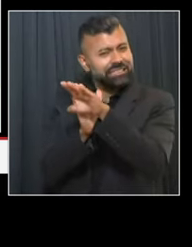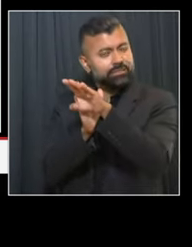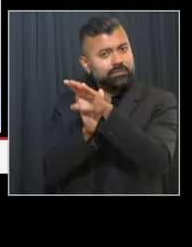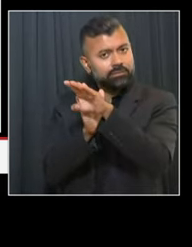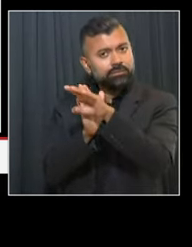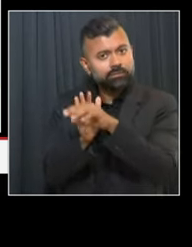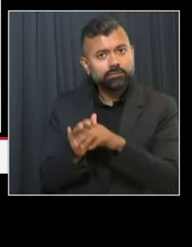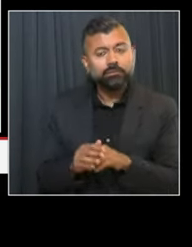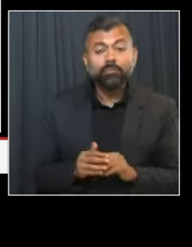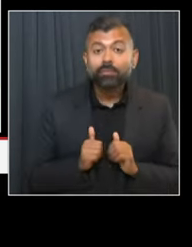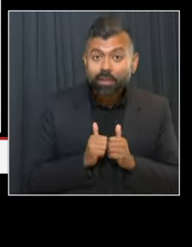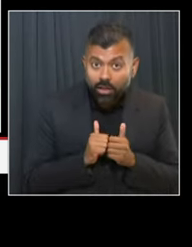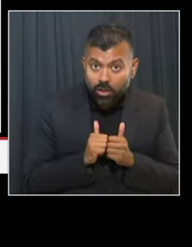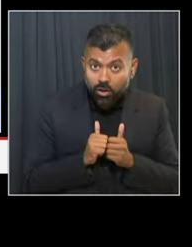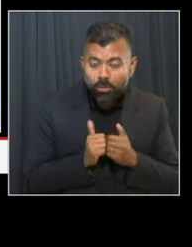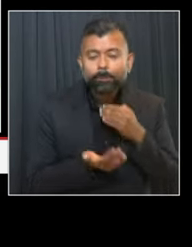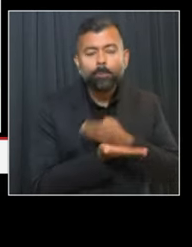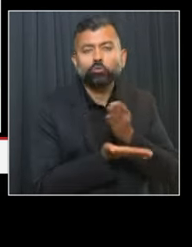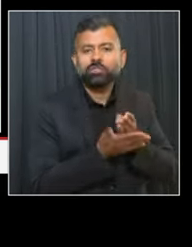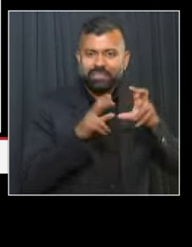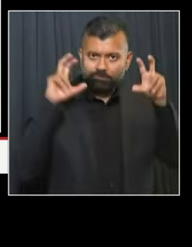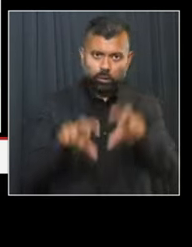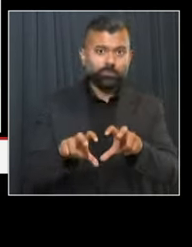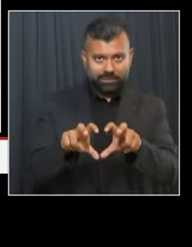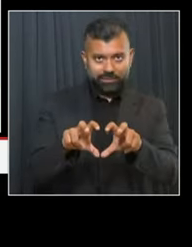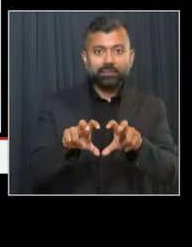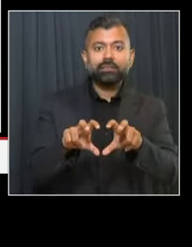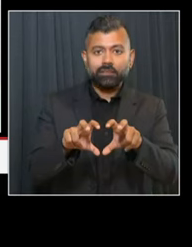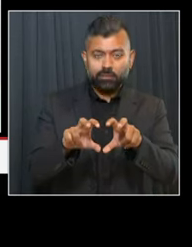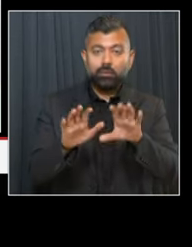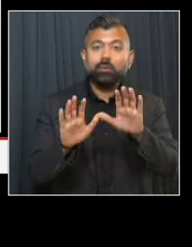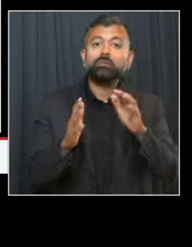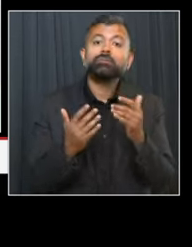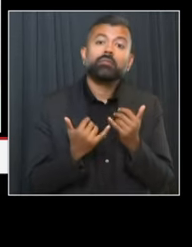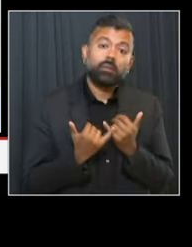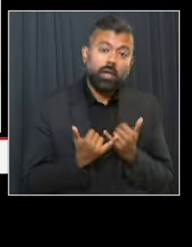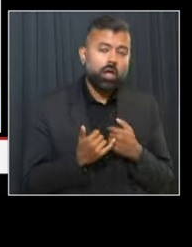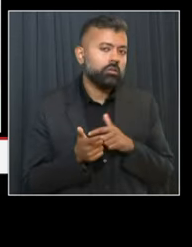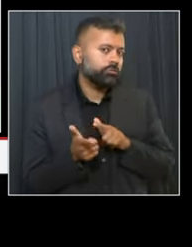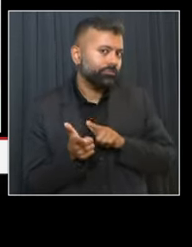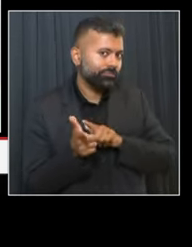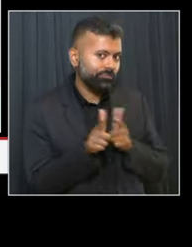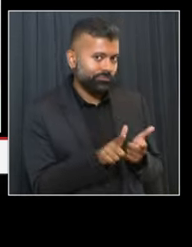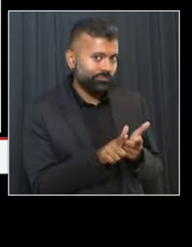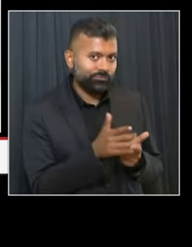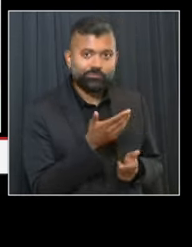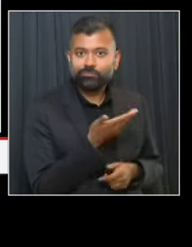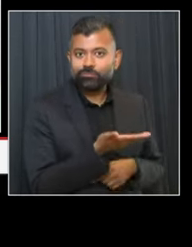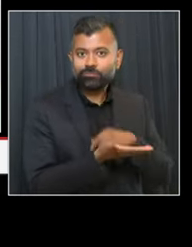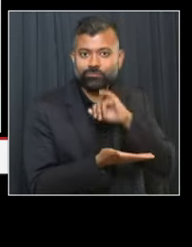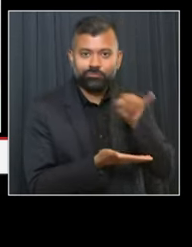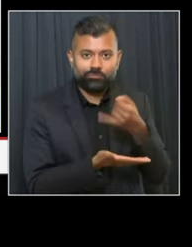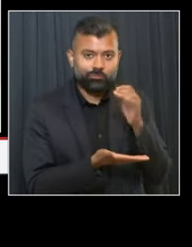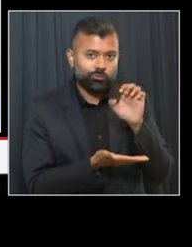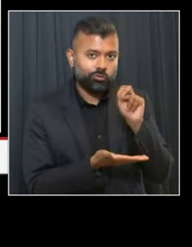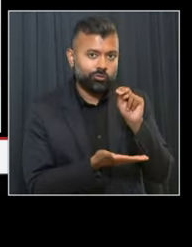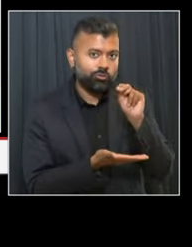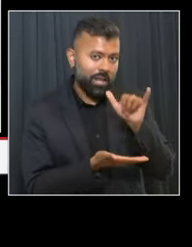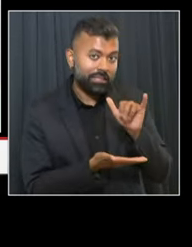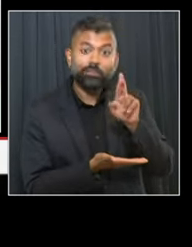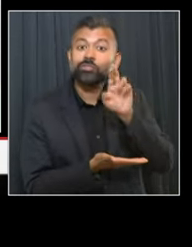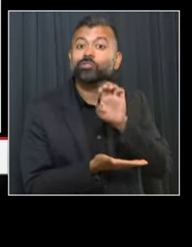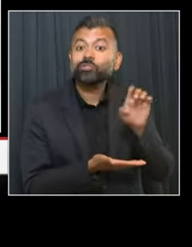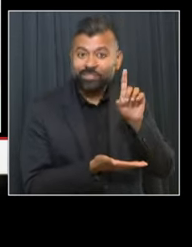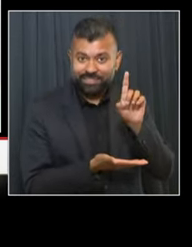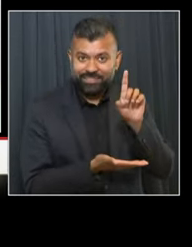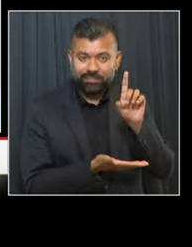budget investments. So with that, I'll turn to Jenny, and I think we're also going to hear from Glenn to talk a little bit about I don't